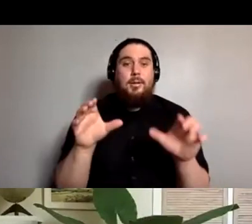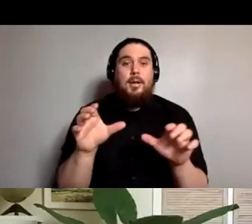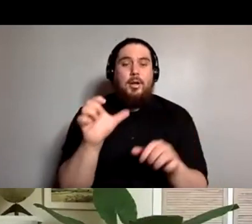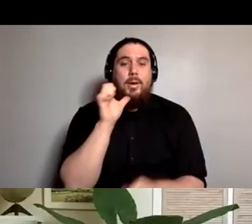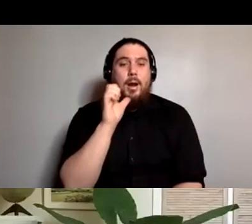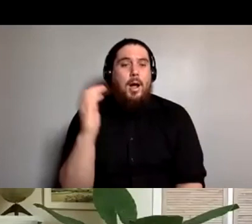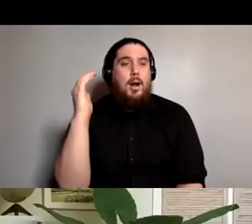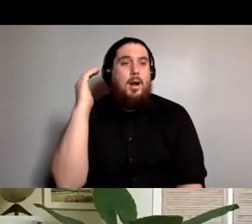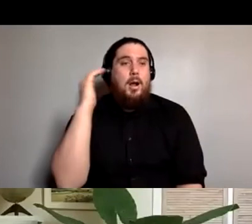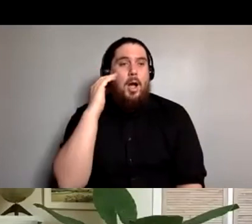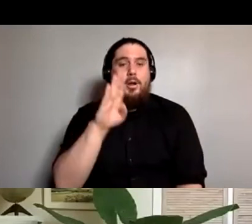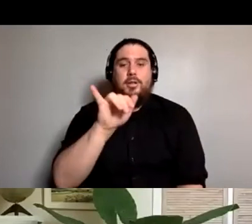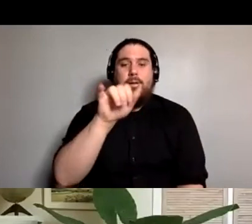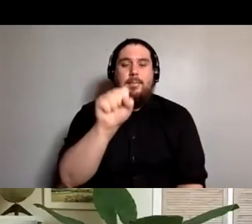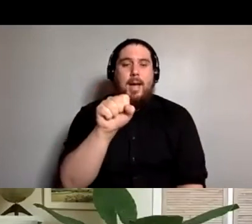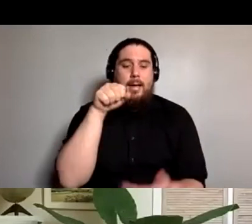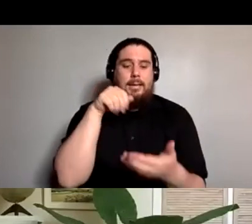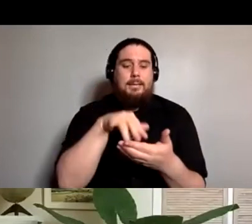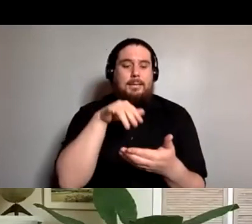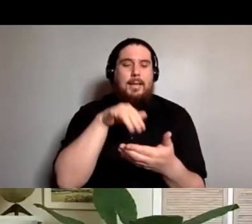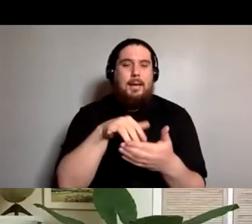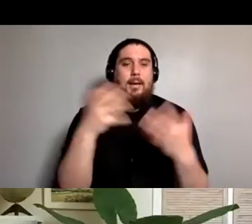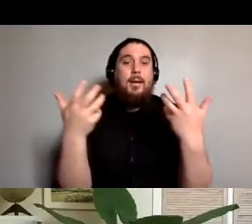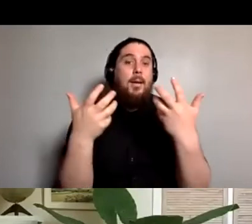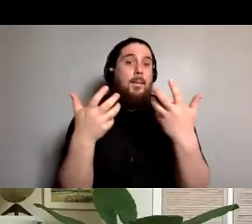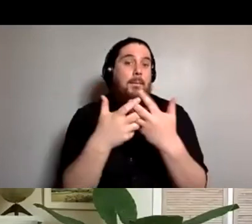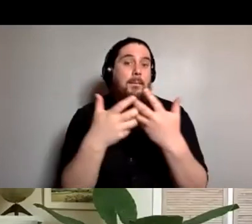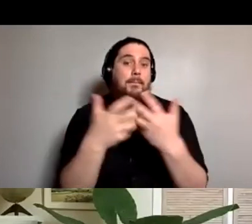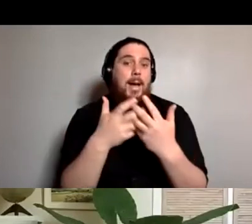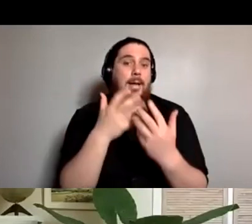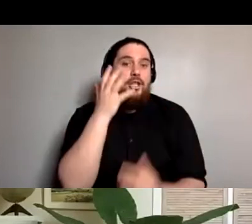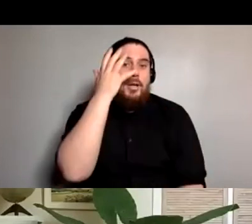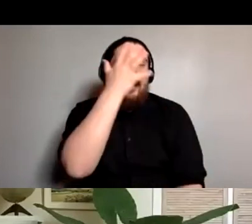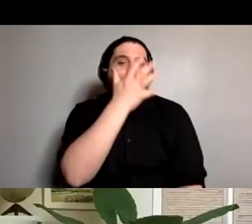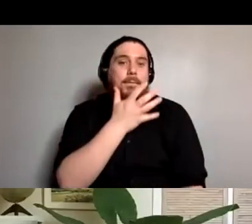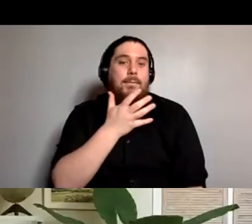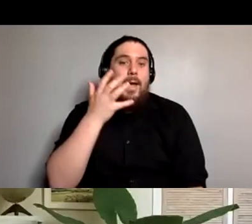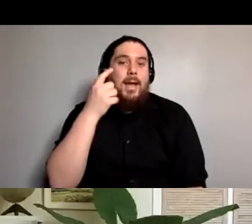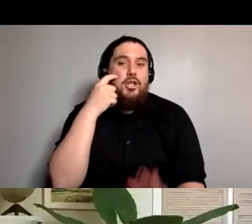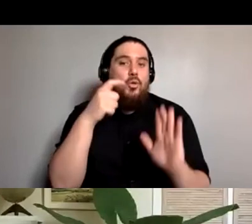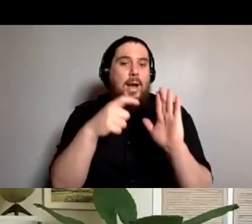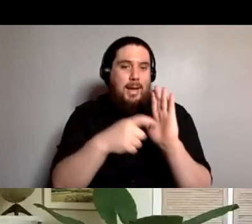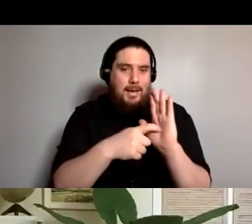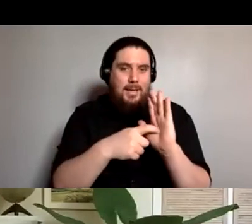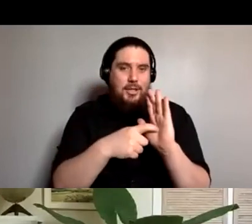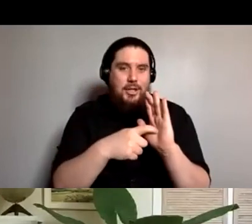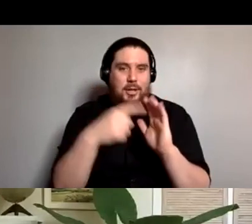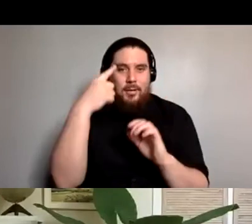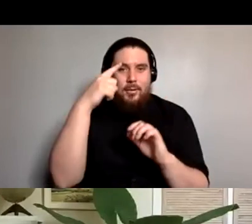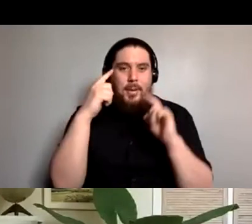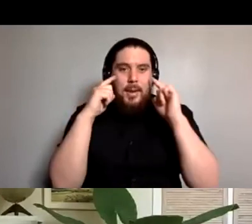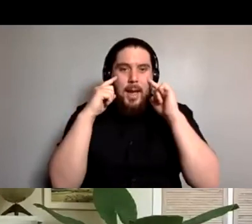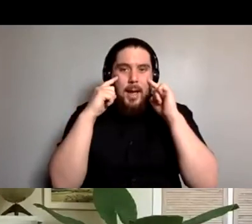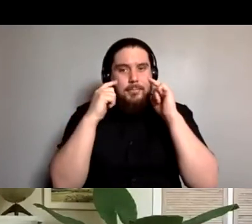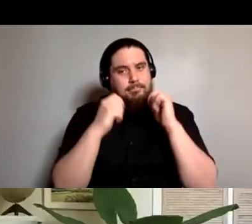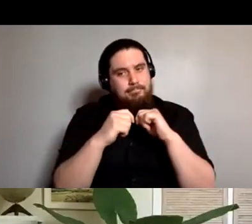bias study, for example, matching the facial recognition of for example, tilting your eyes or